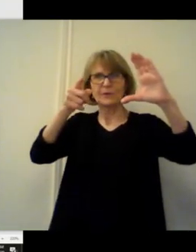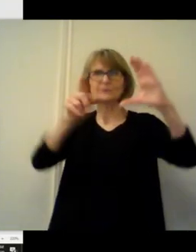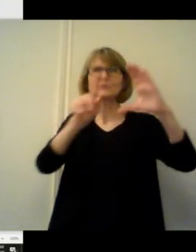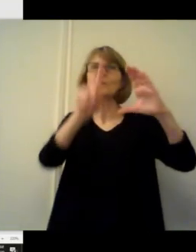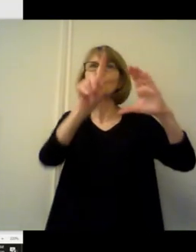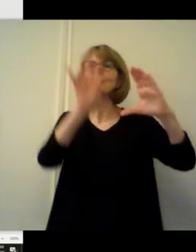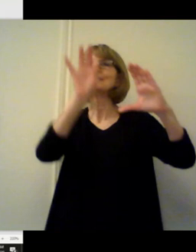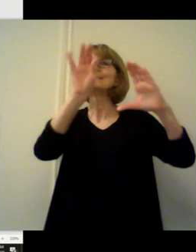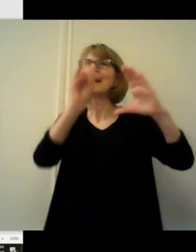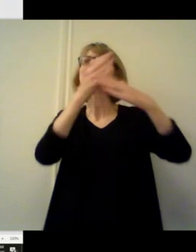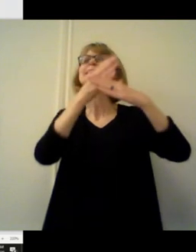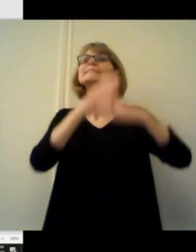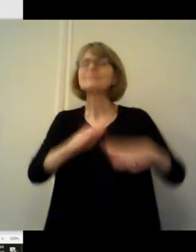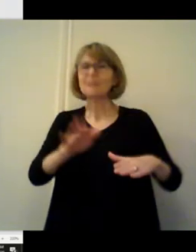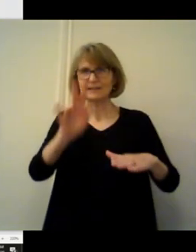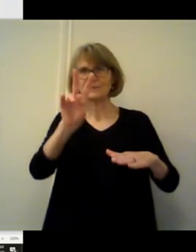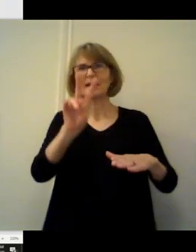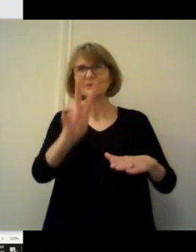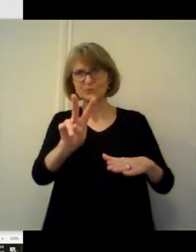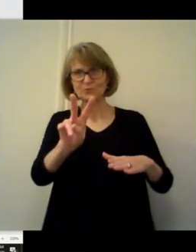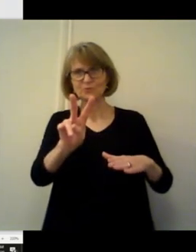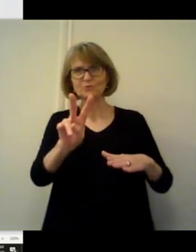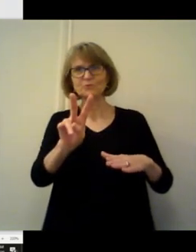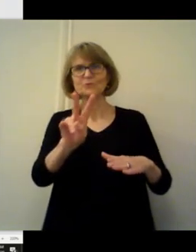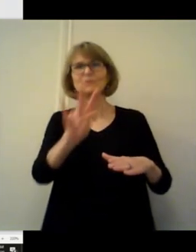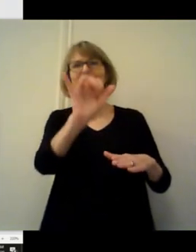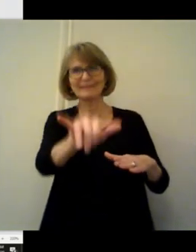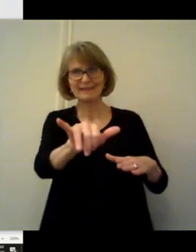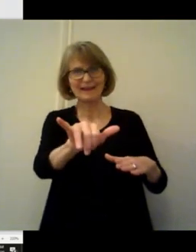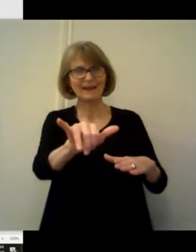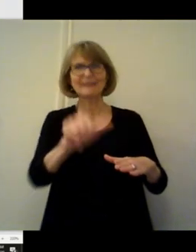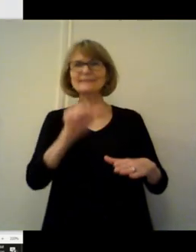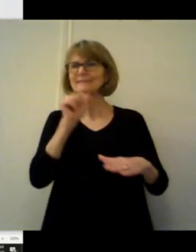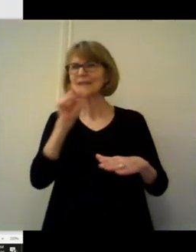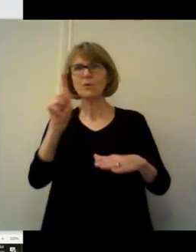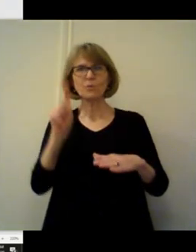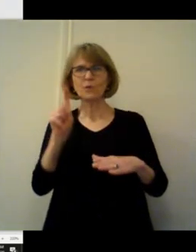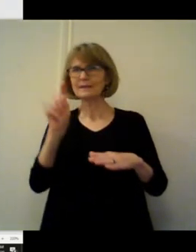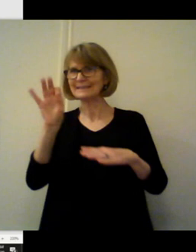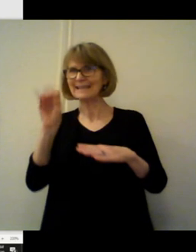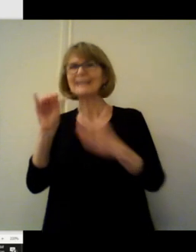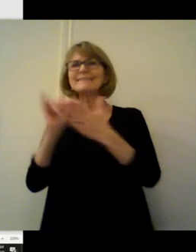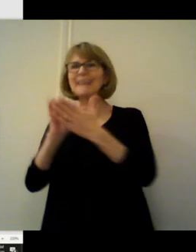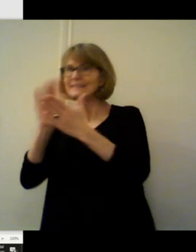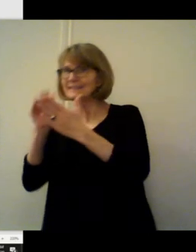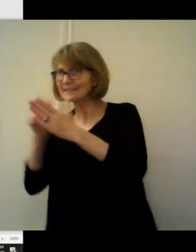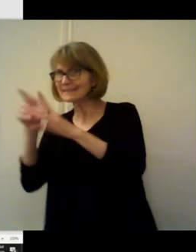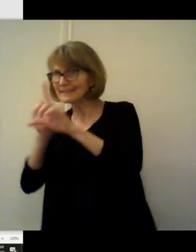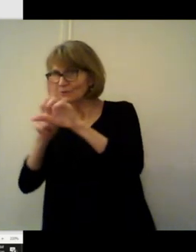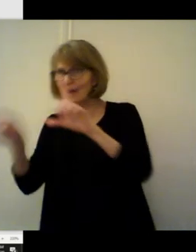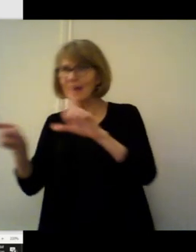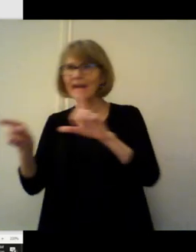by 2. And if we divide it by 2, we get 95 degrees. So then A is going to be